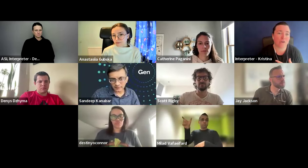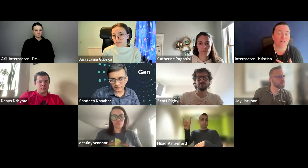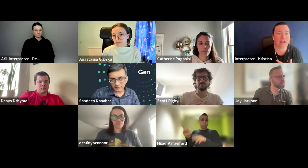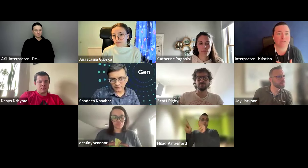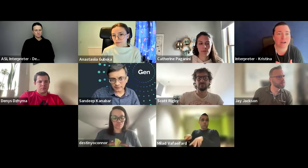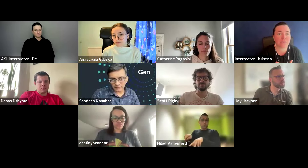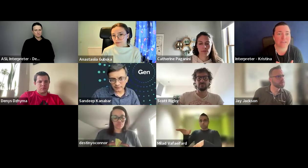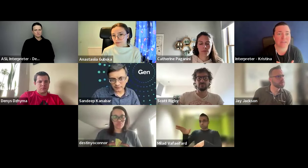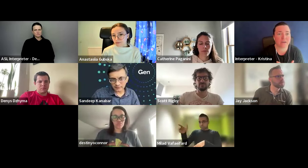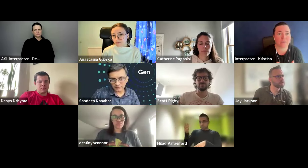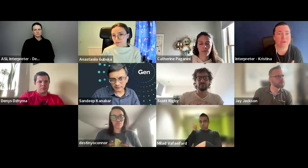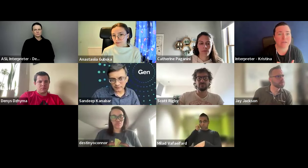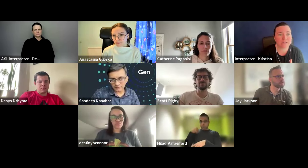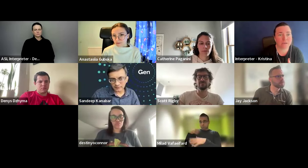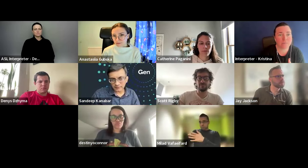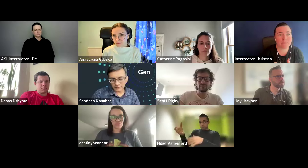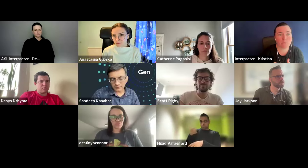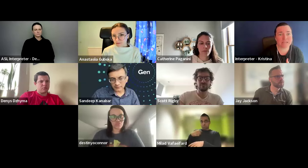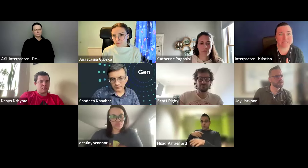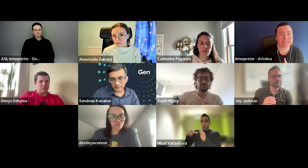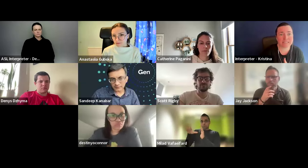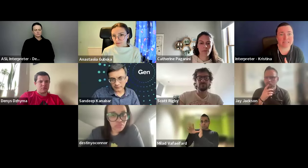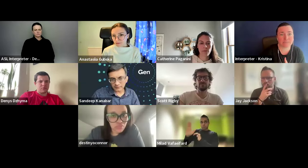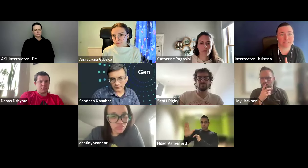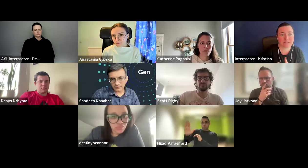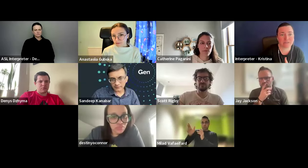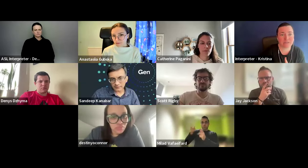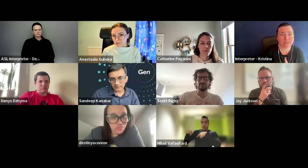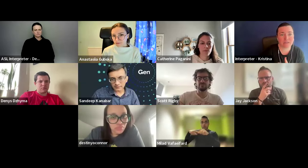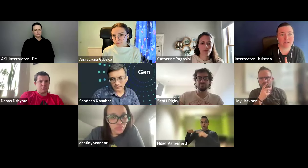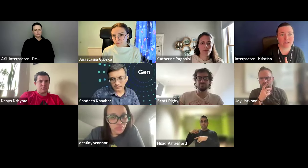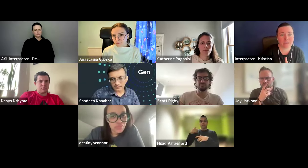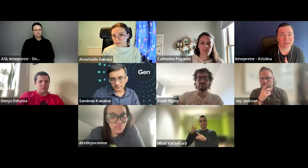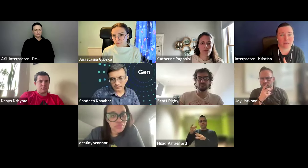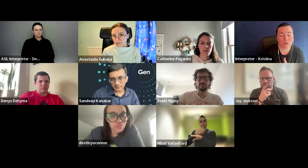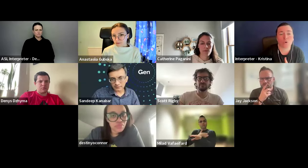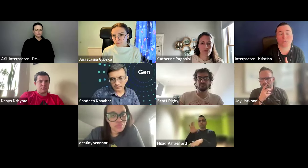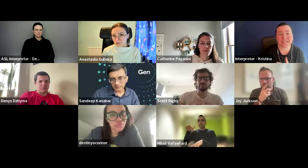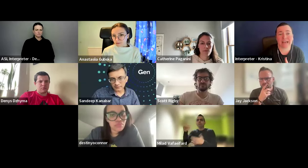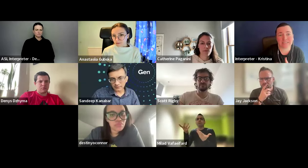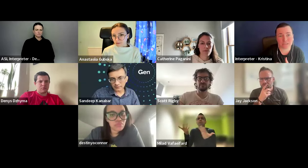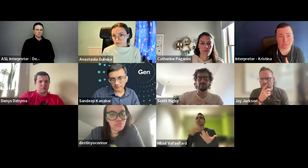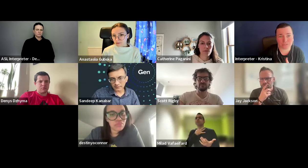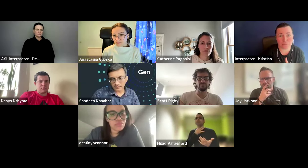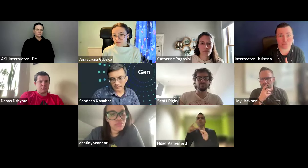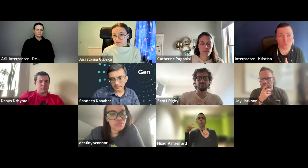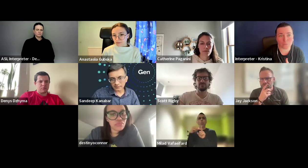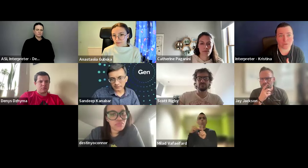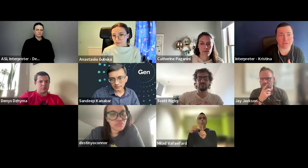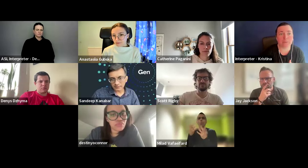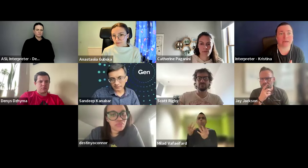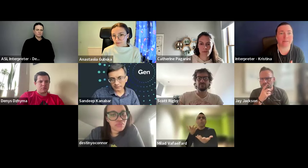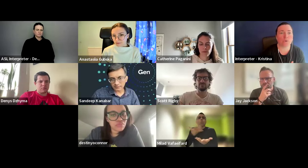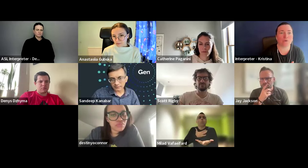how far, how viral they can go. So maybe we can designate a specific Or we can ask the person before